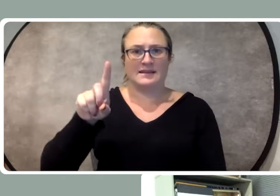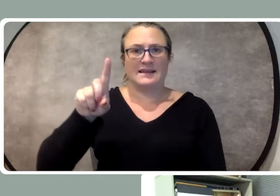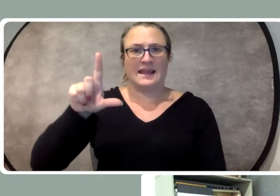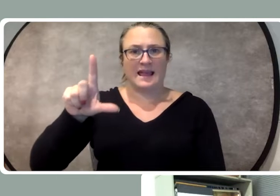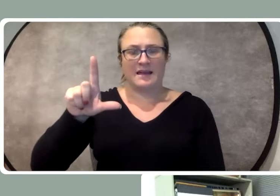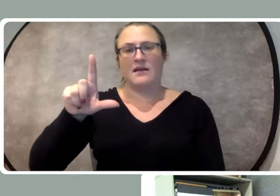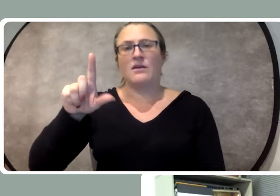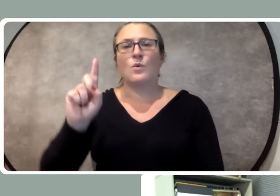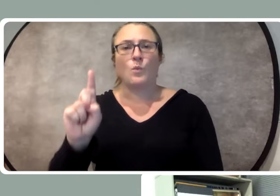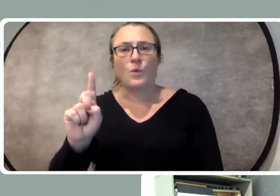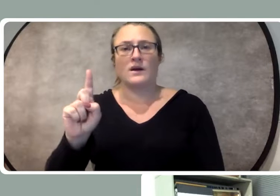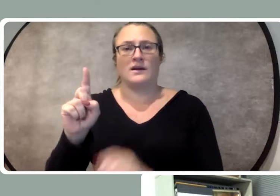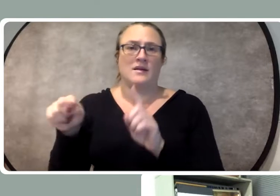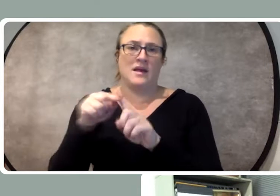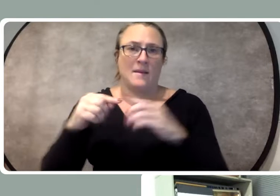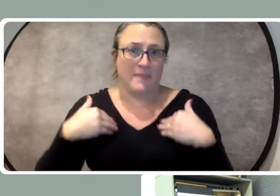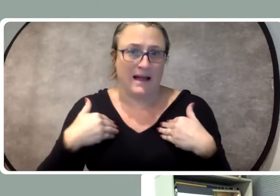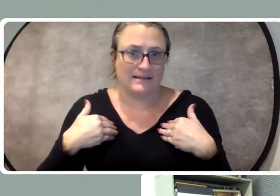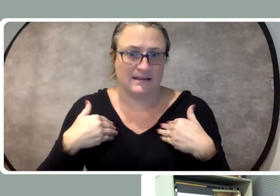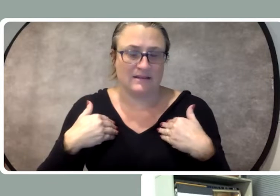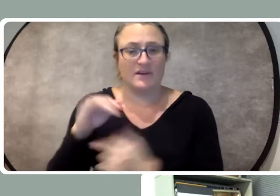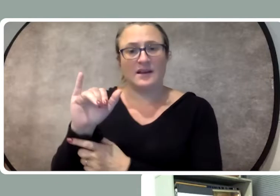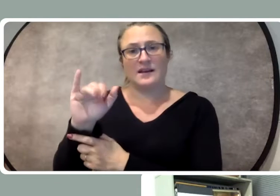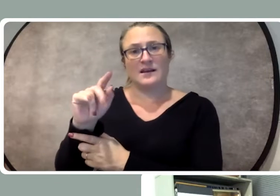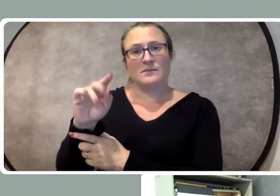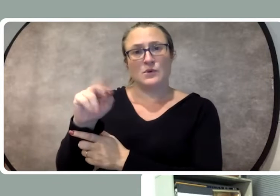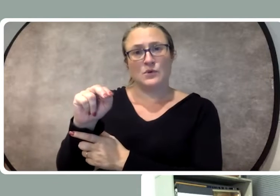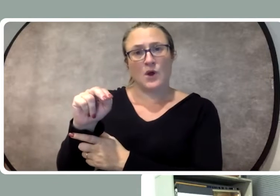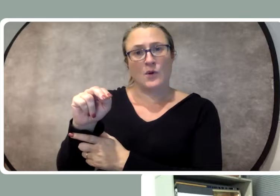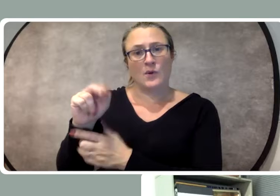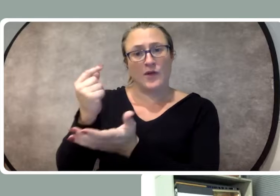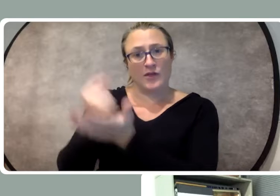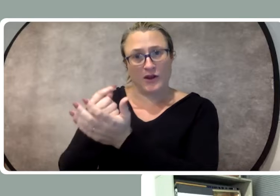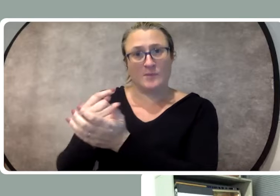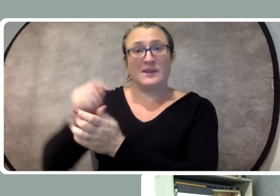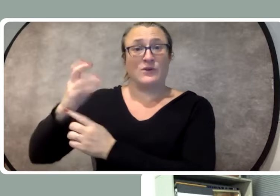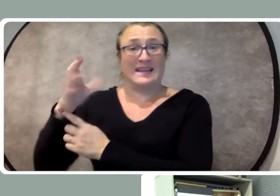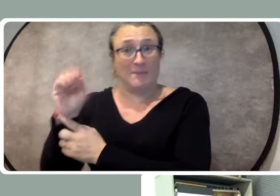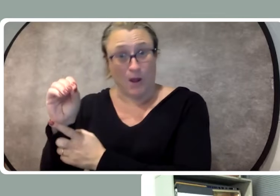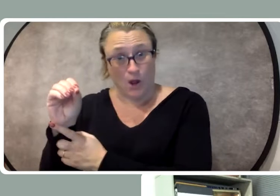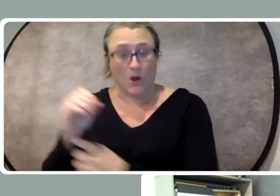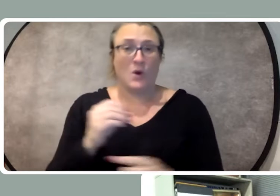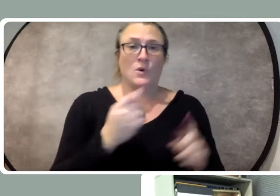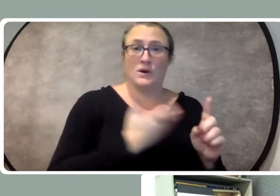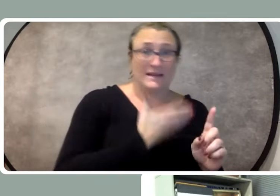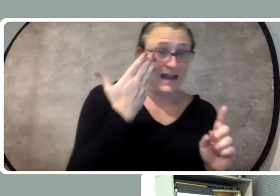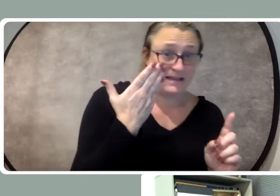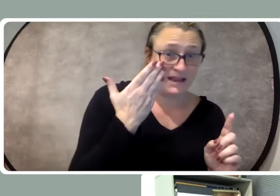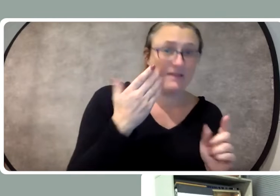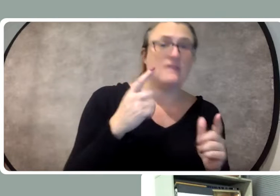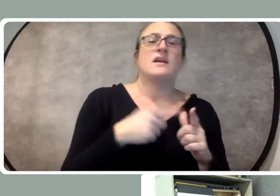they would be getting immune therapy with chemo, or PD-L1 negative, whereas in those situations, they would be